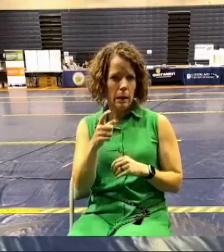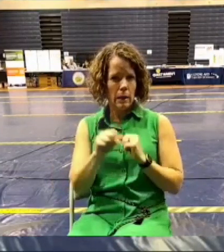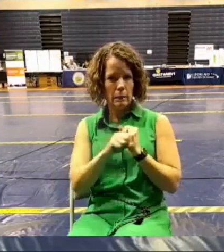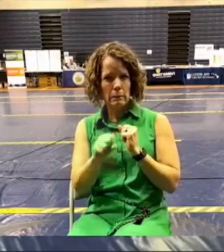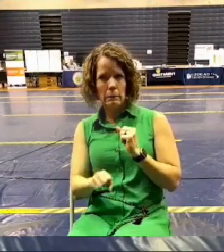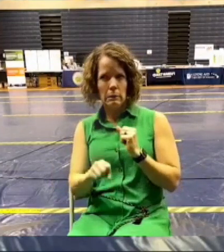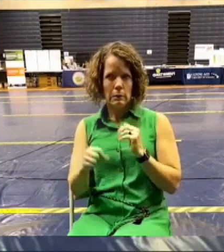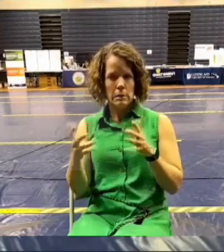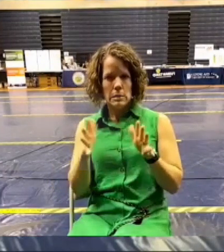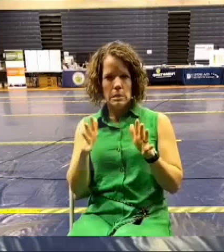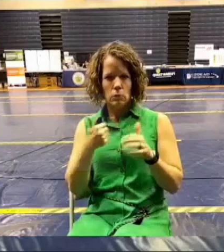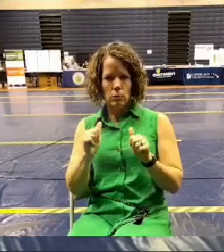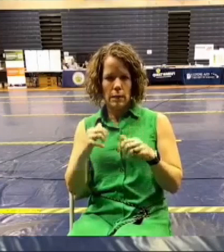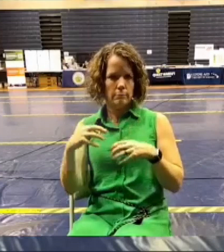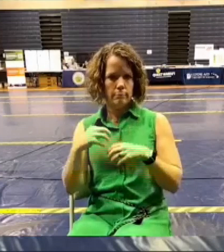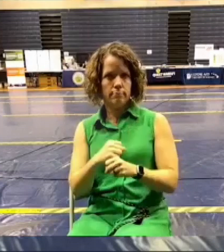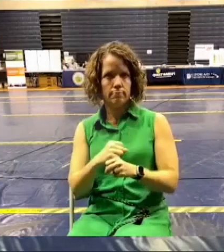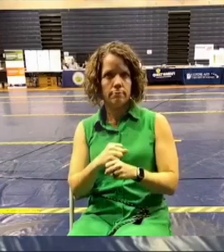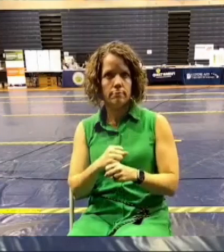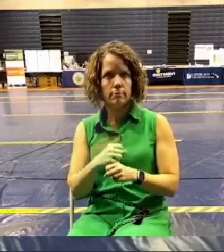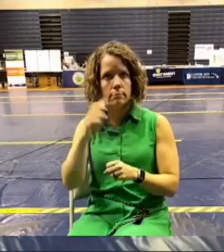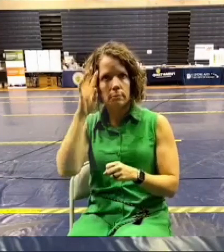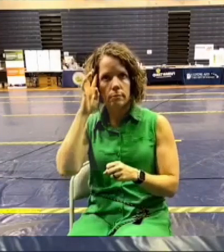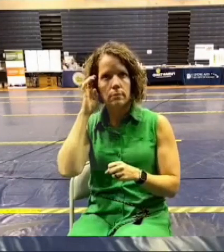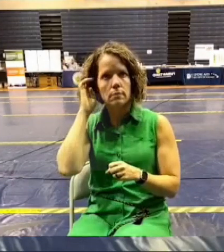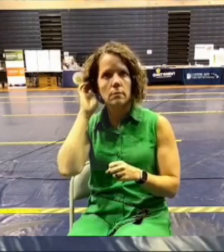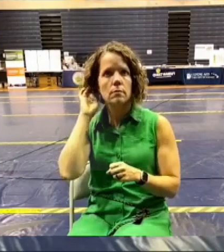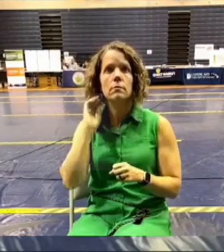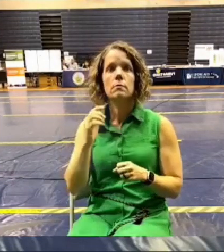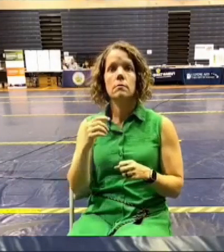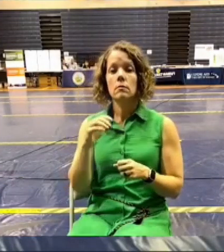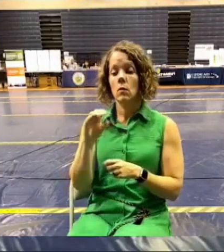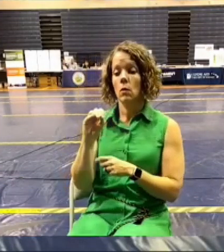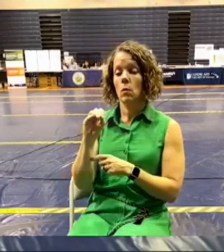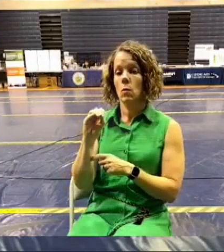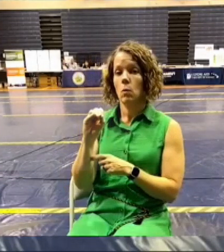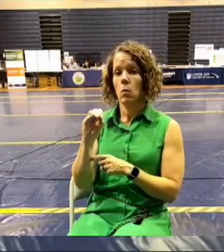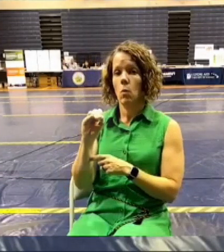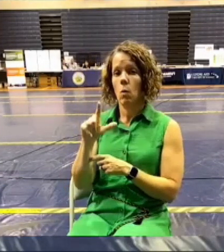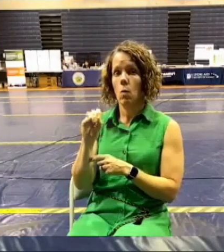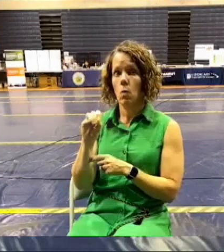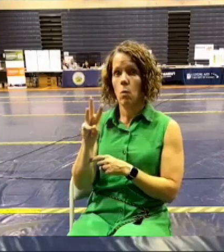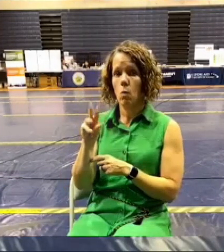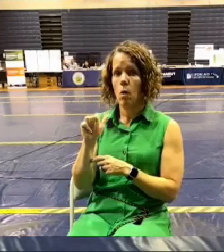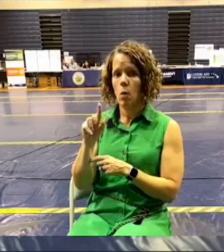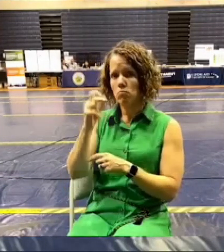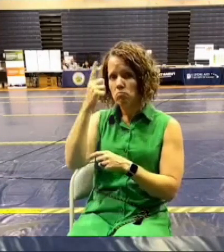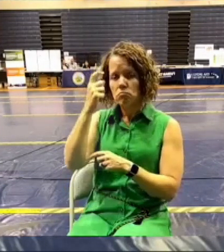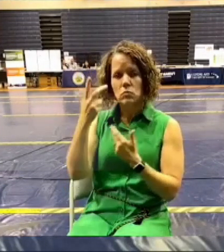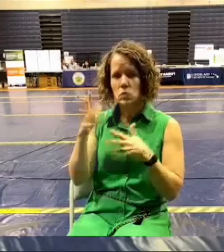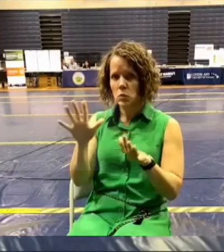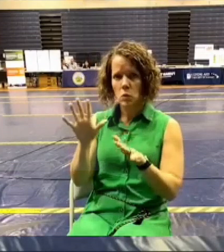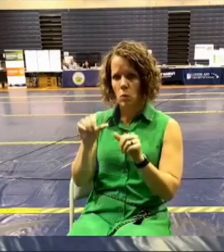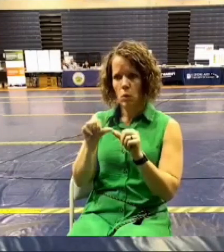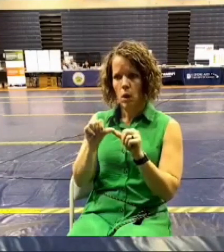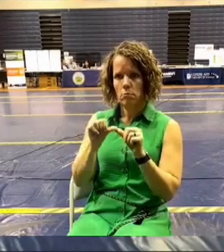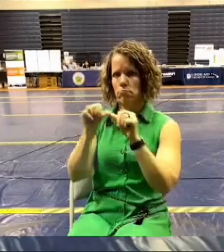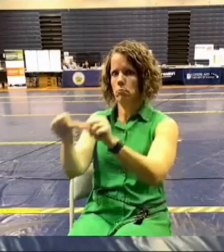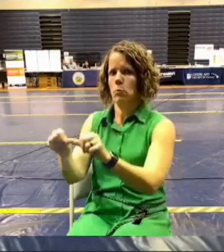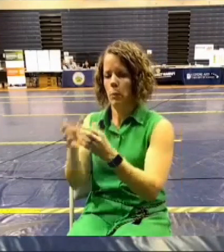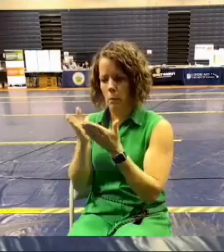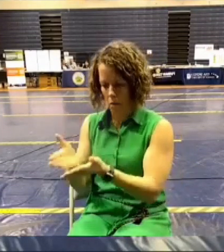I'll try to stay quick, but as a staunch defender of Oahu, I understand why we don't want it there, but I've not been able